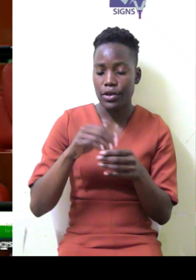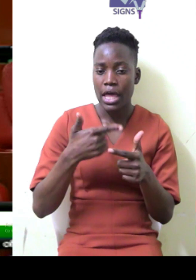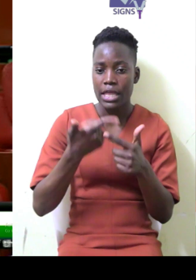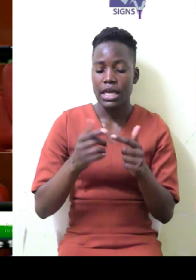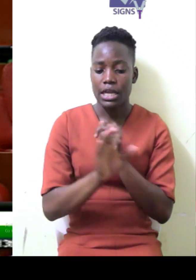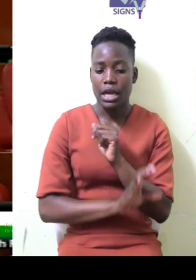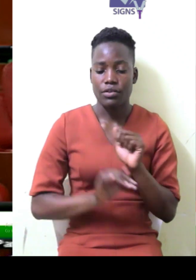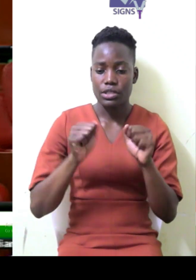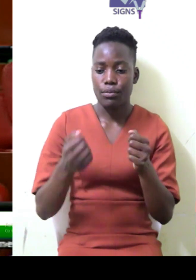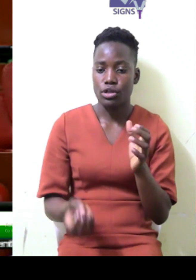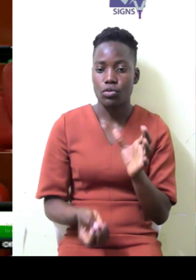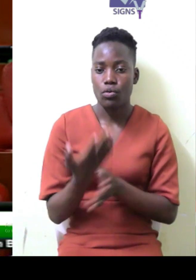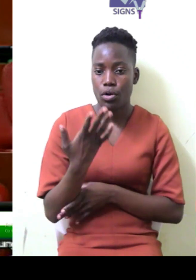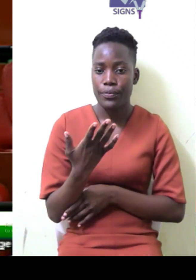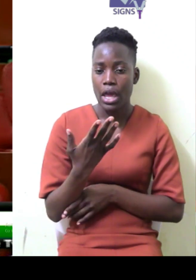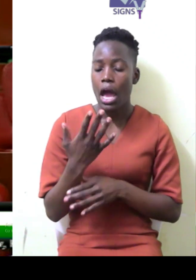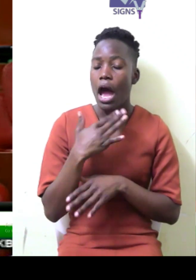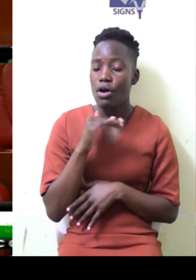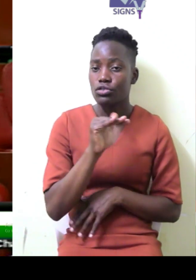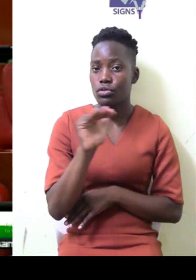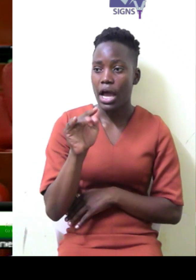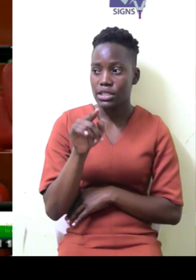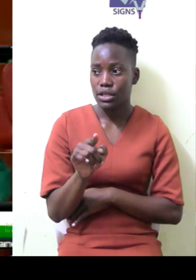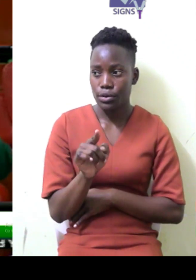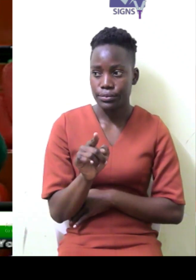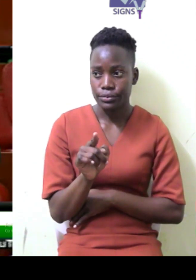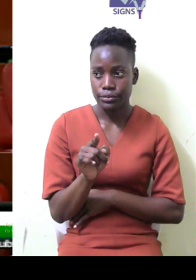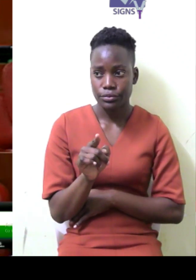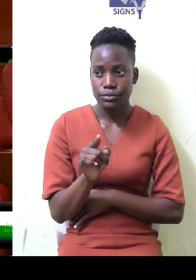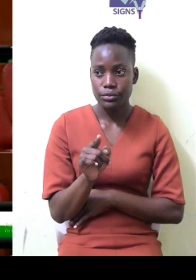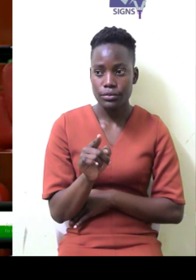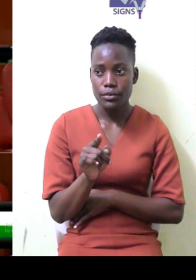is able to grow. I want to ask you,